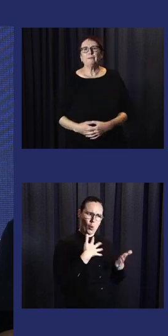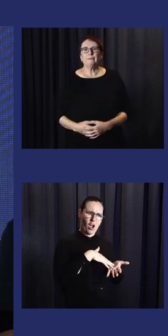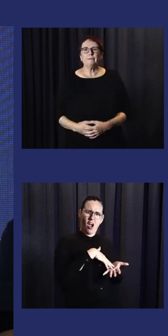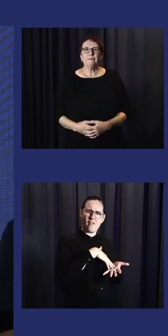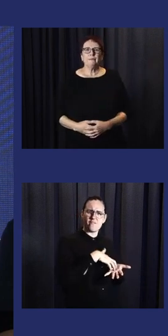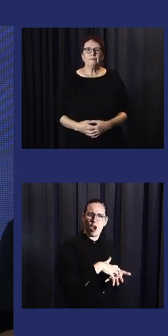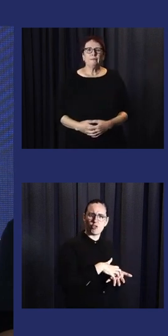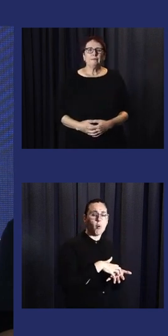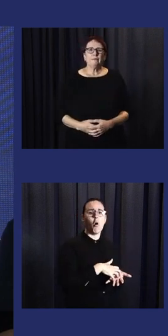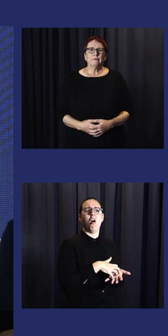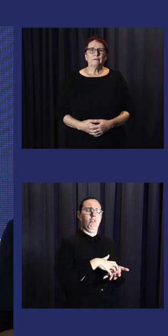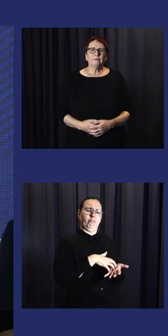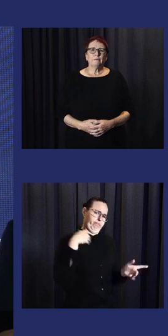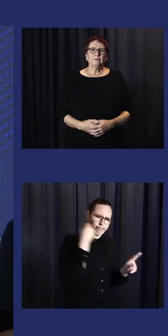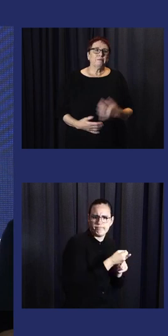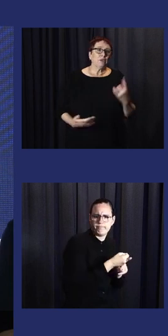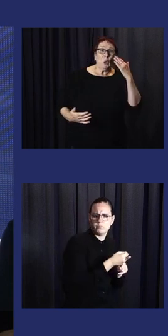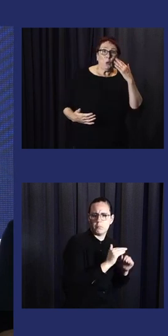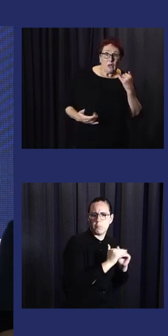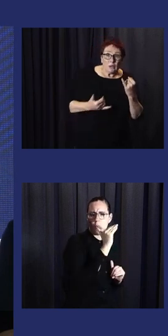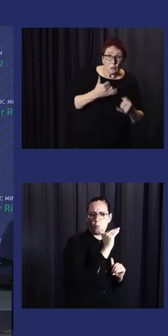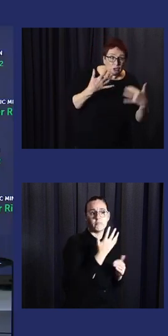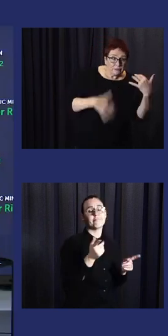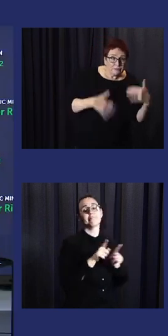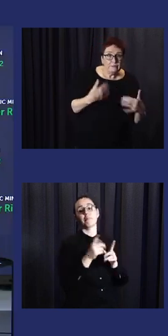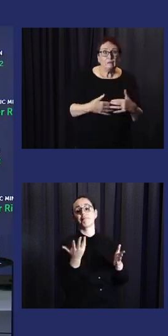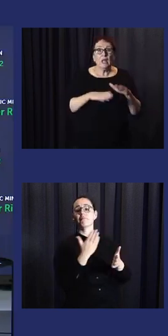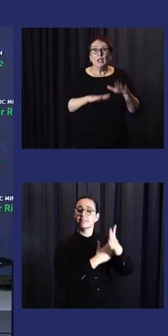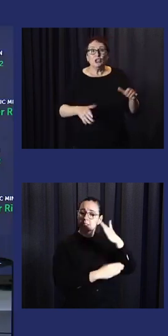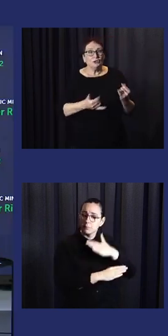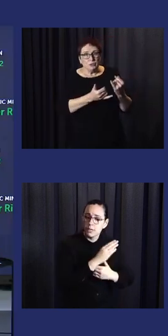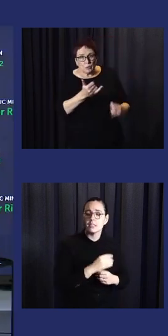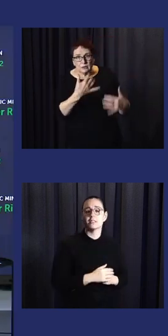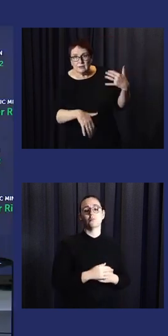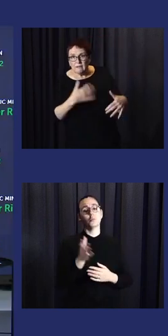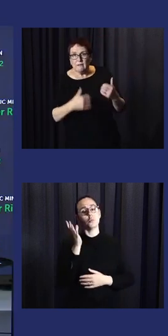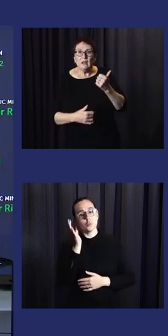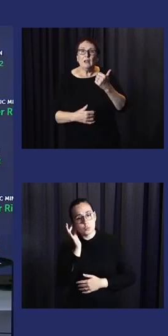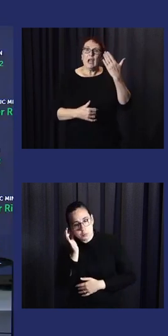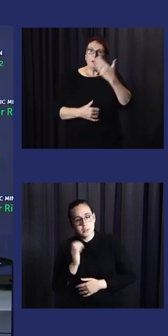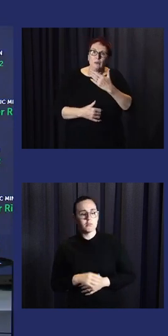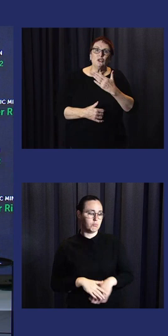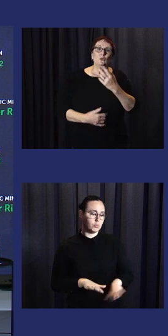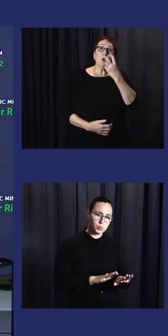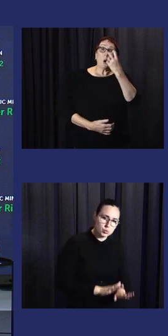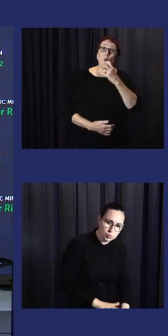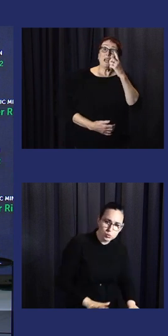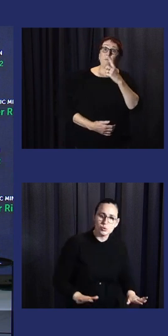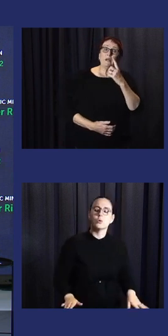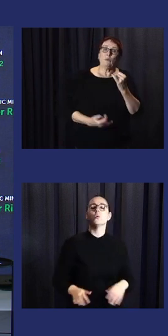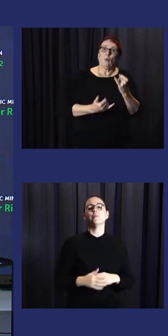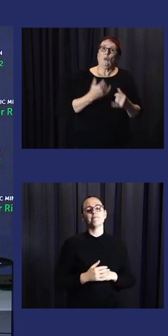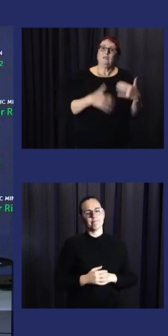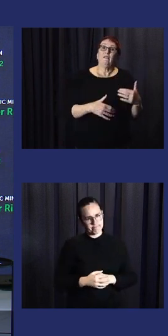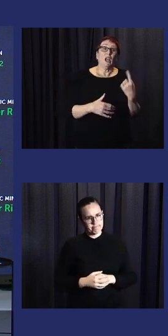persons with disabilities, women, children, indigenous people, older people, and of course the